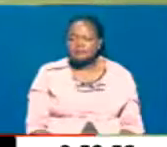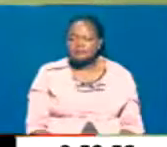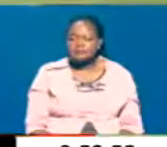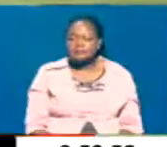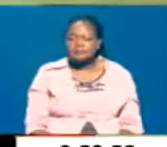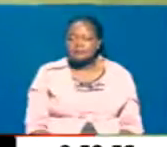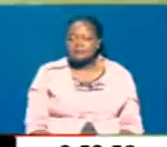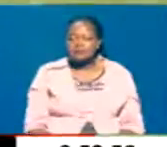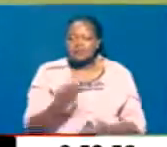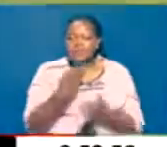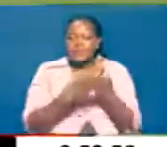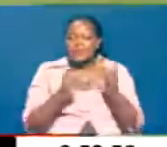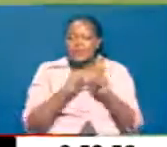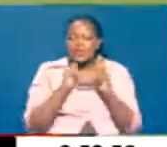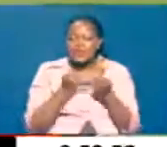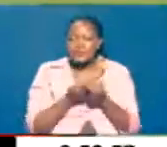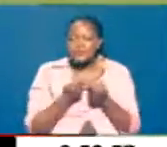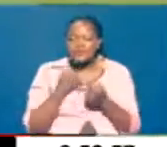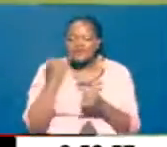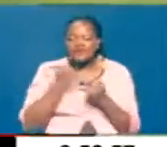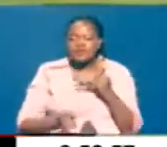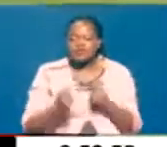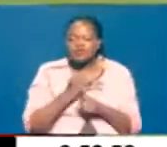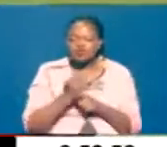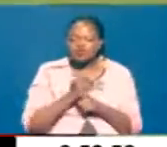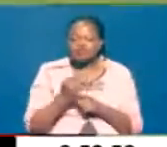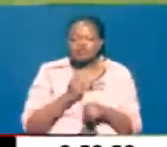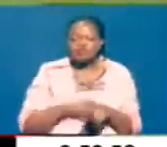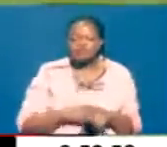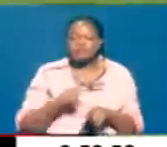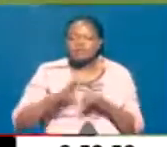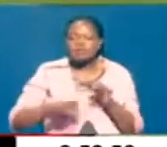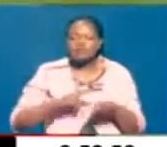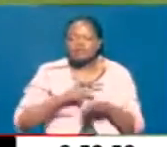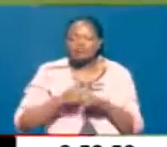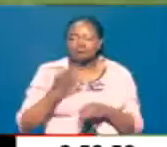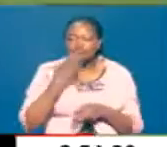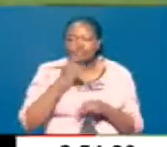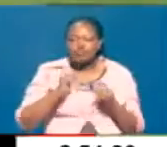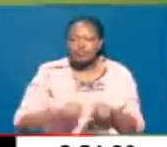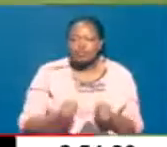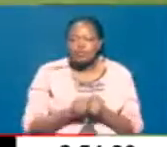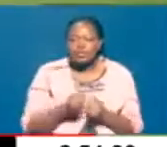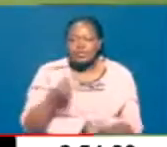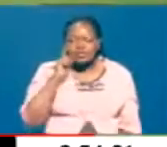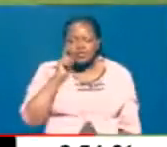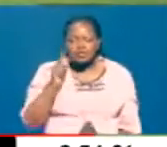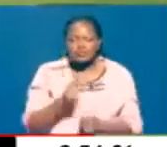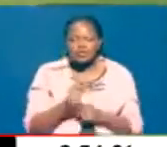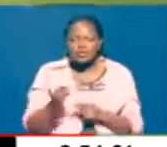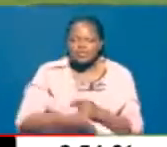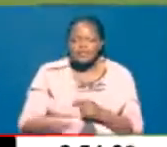Both teams held their final training sessions at the Nyayo National Stadium today, with Tusker training in the morning